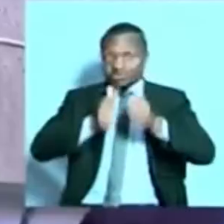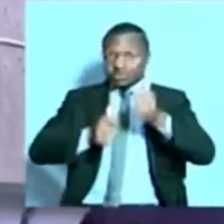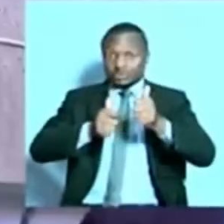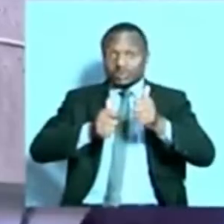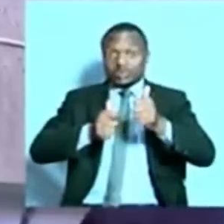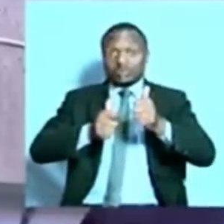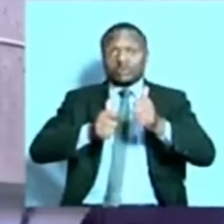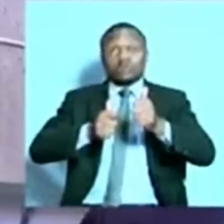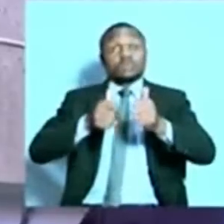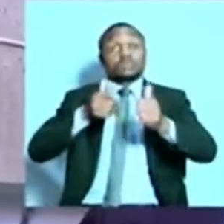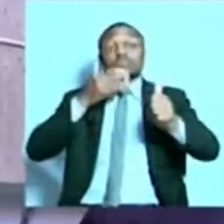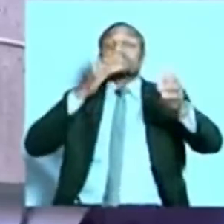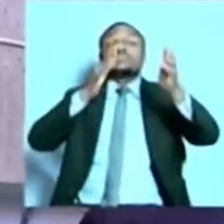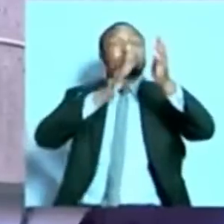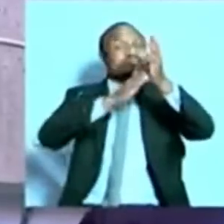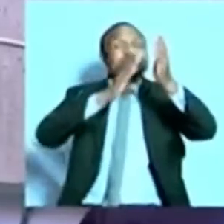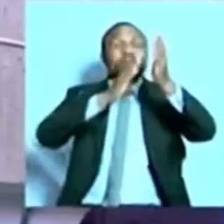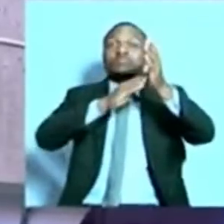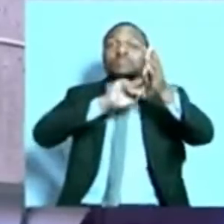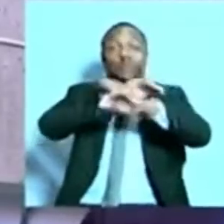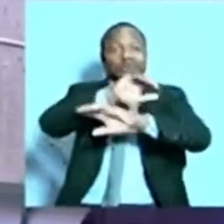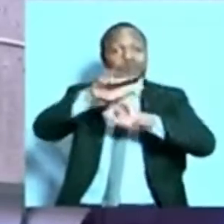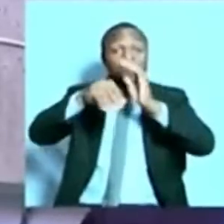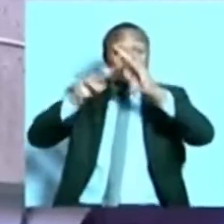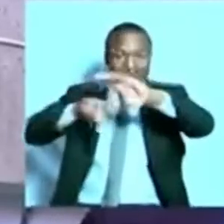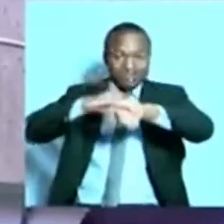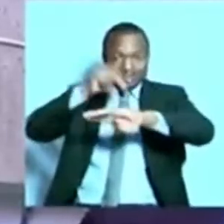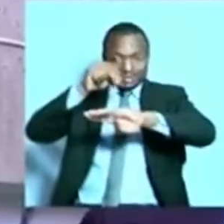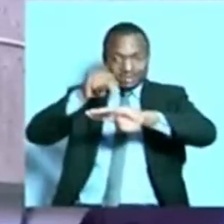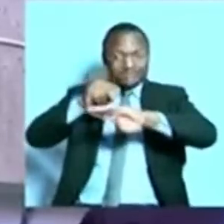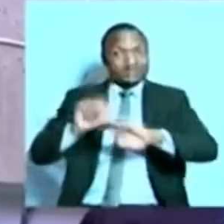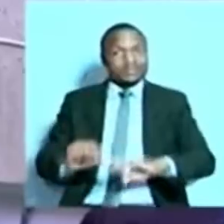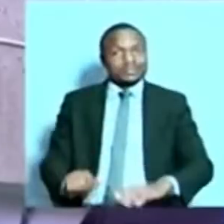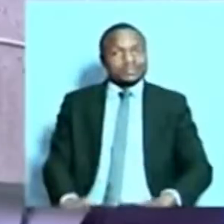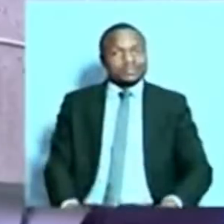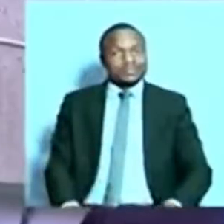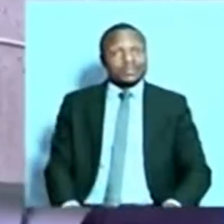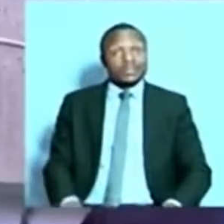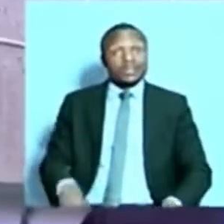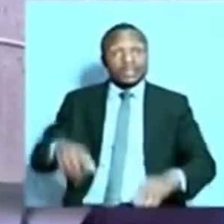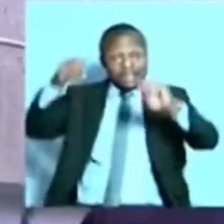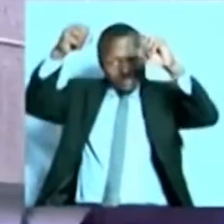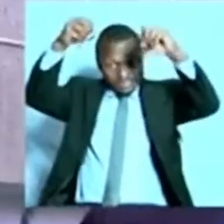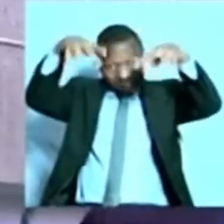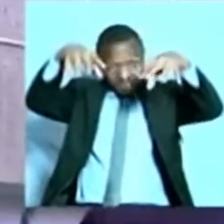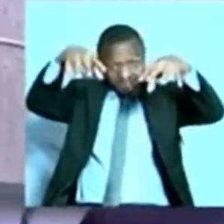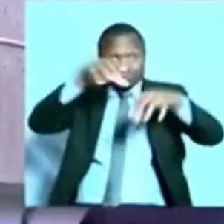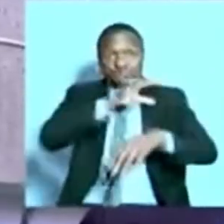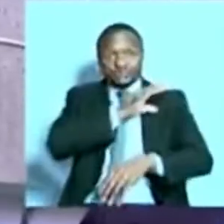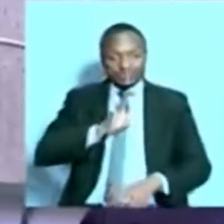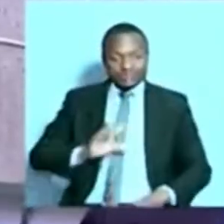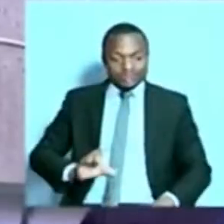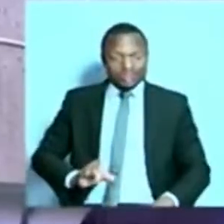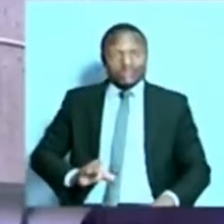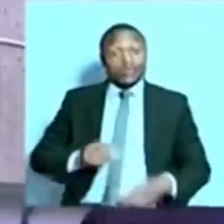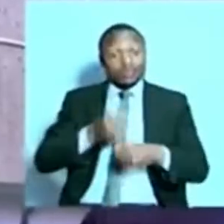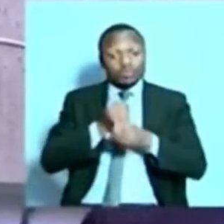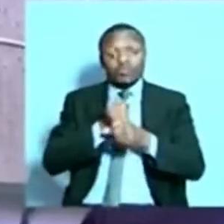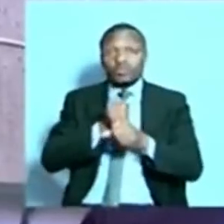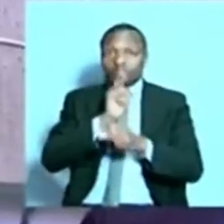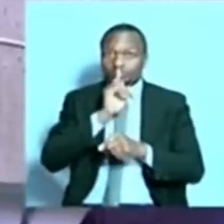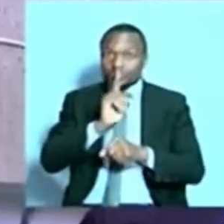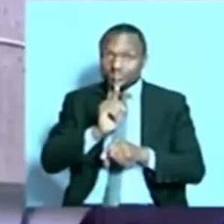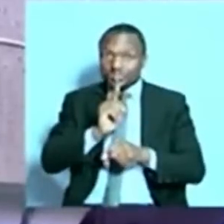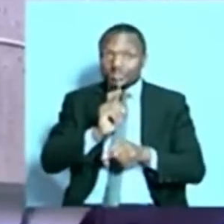by the whole nation to the effect that ZESCO was going to make sure that they